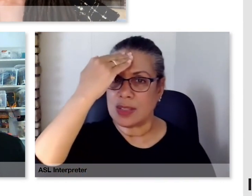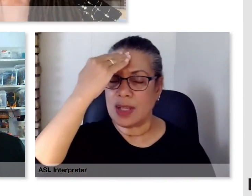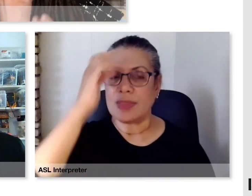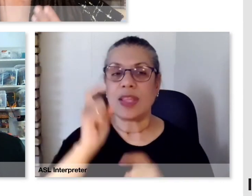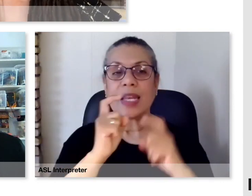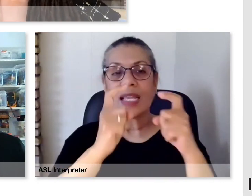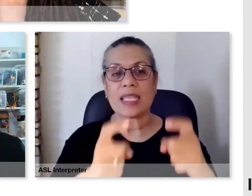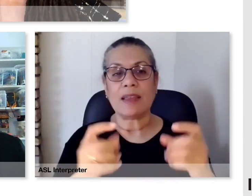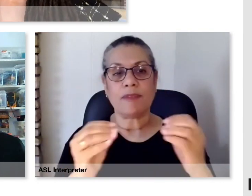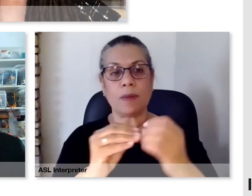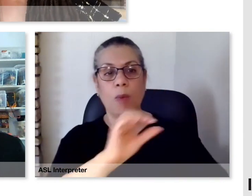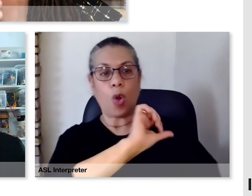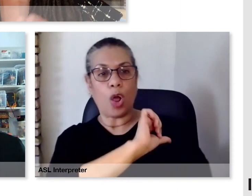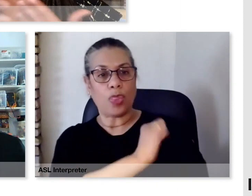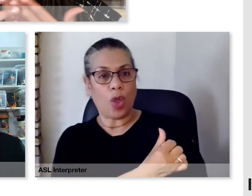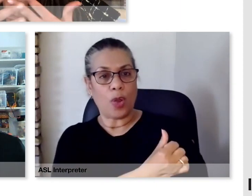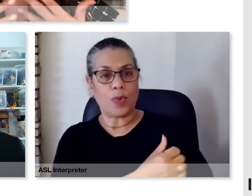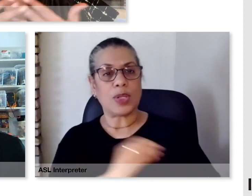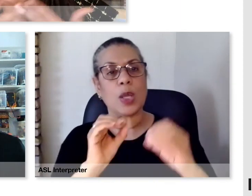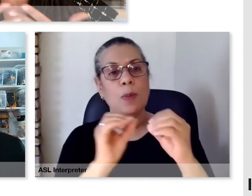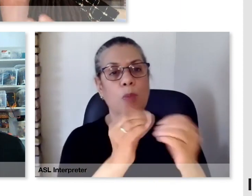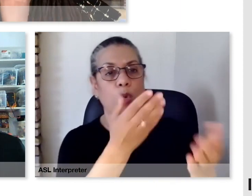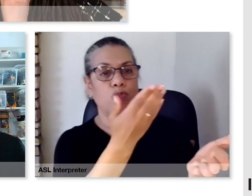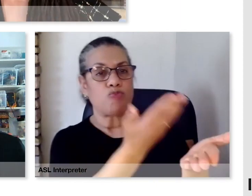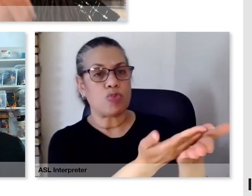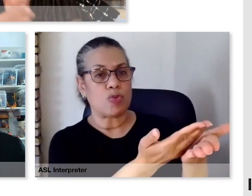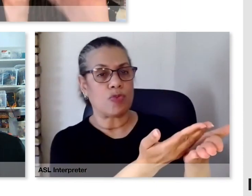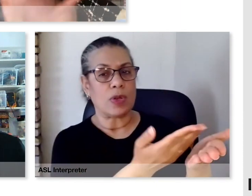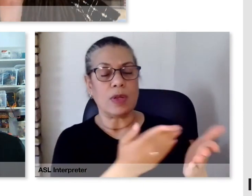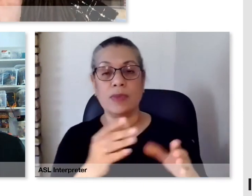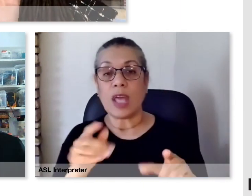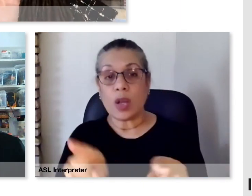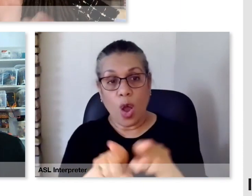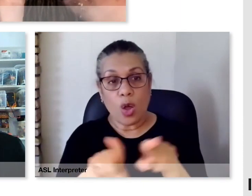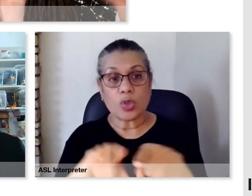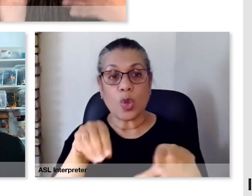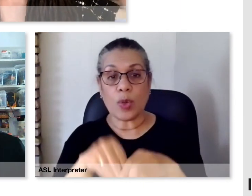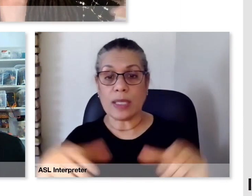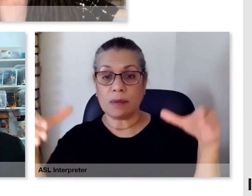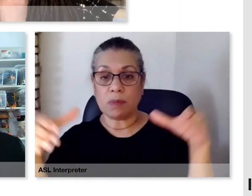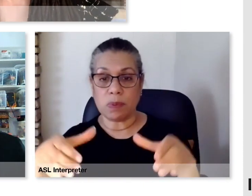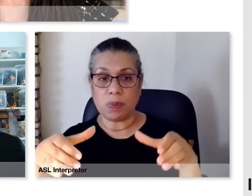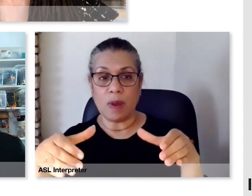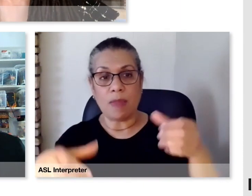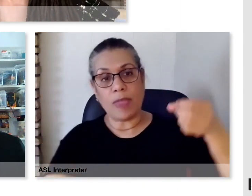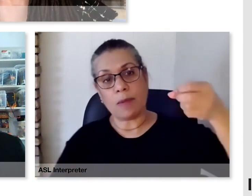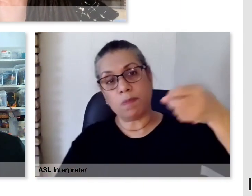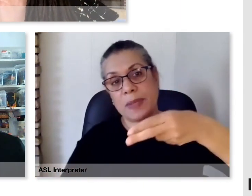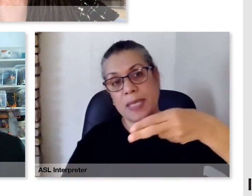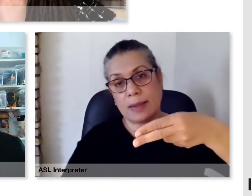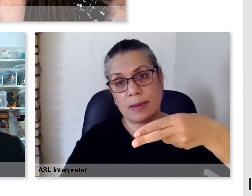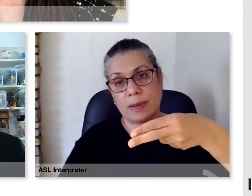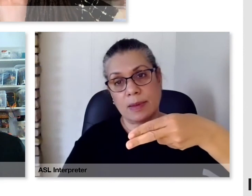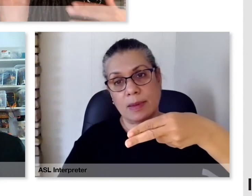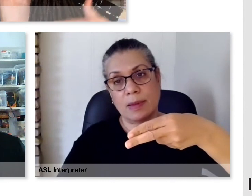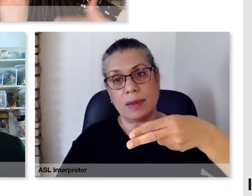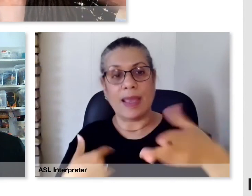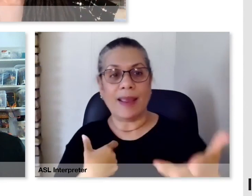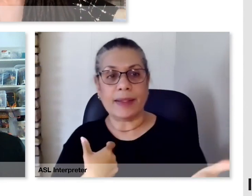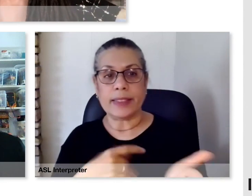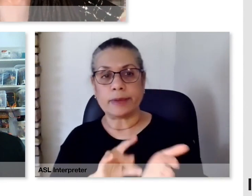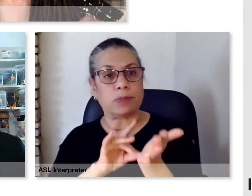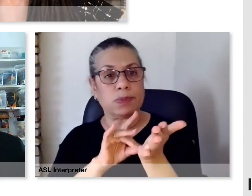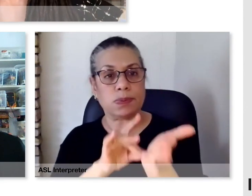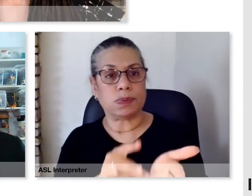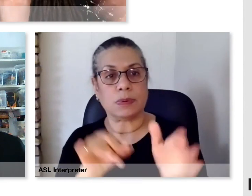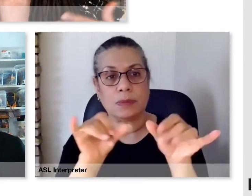authority and more legitimacy, that even in collaboration trump other forms of knowledge, and they follow along predictable lines, hard